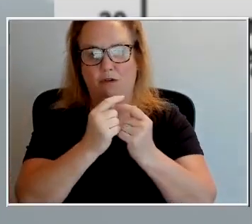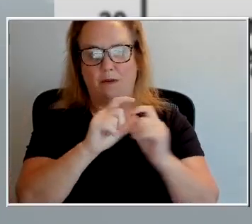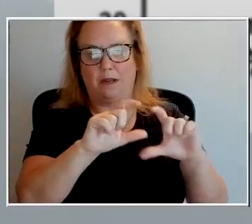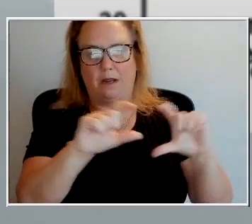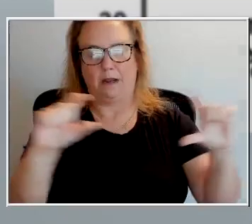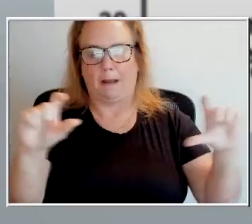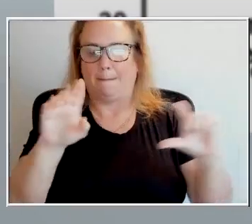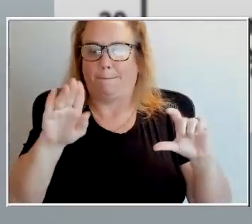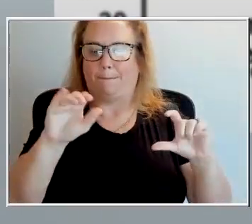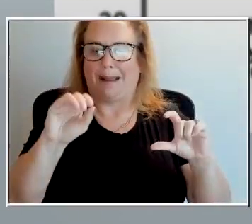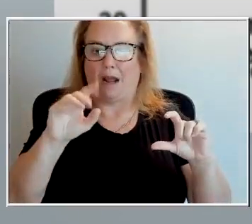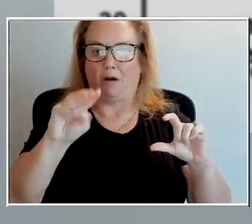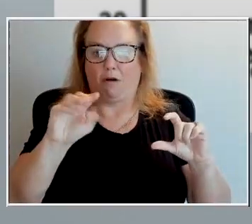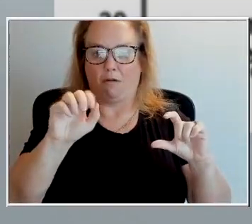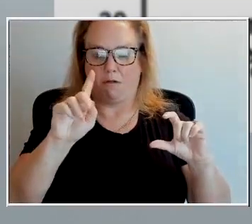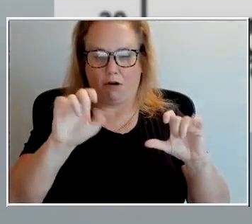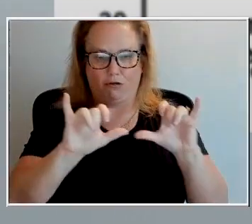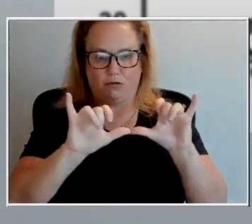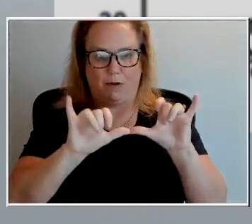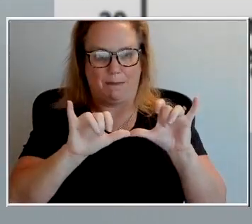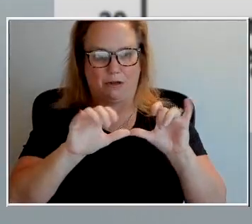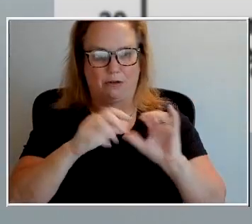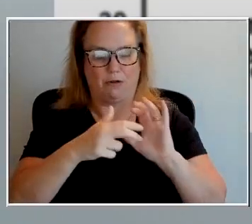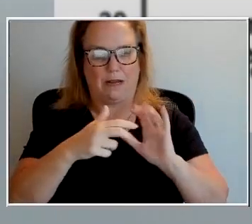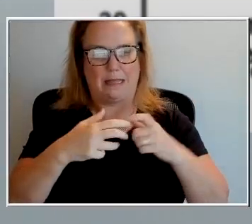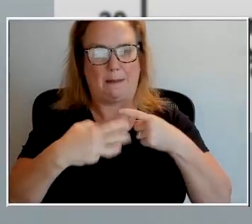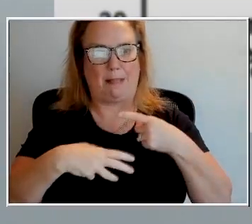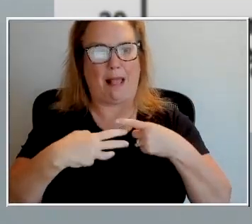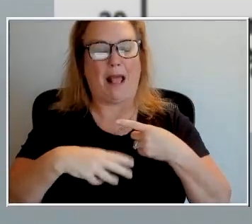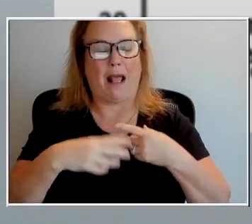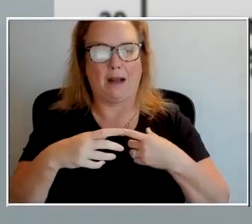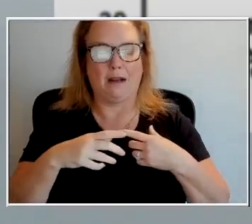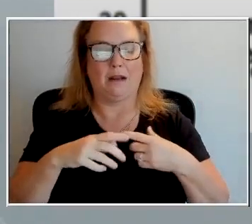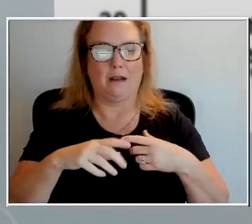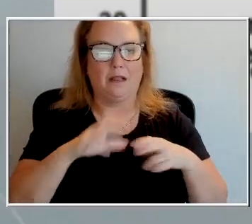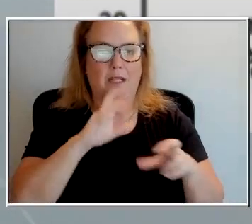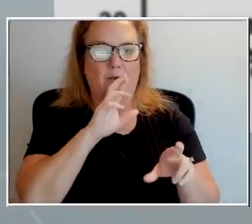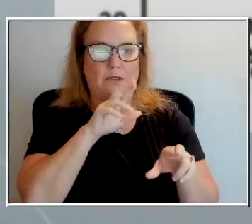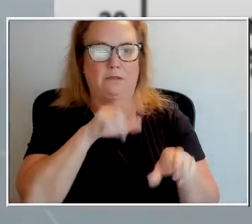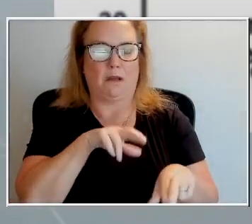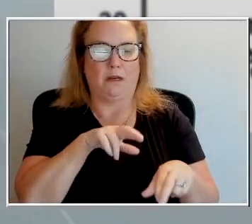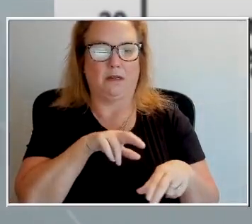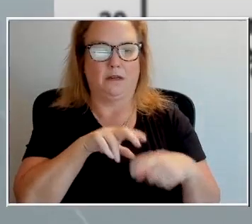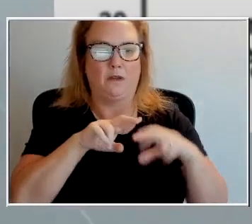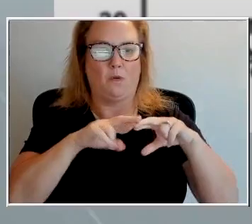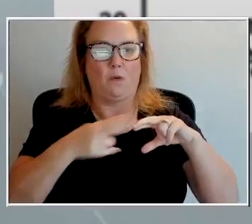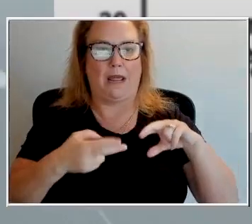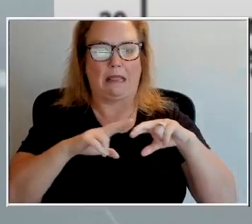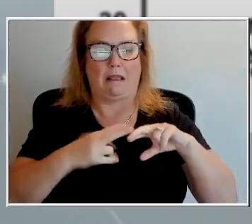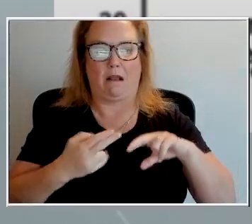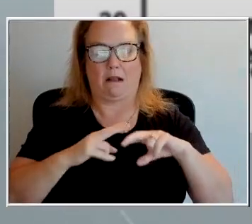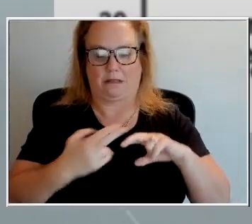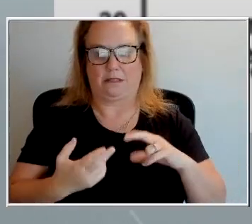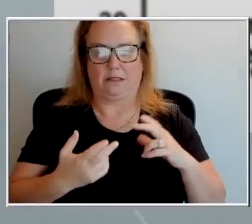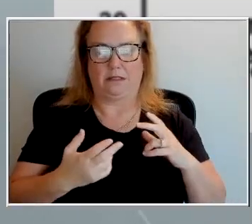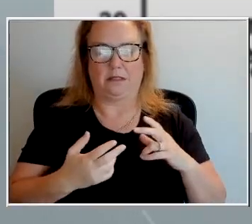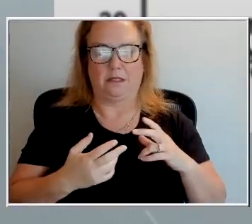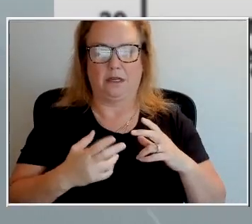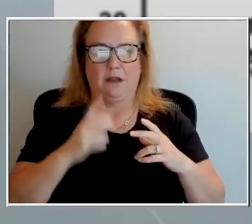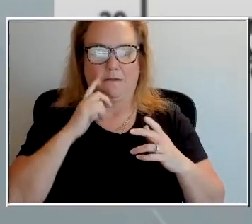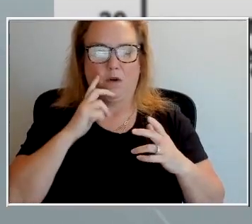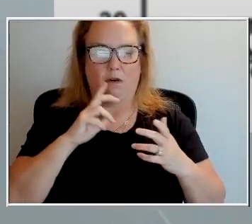biomarkers that we measured in the blood, they also responded to the weight loss in a way that's favorable for disrupting